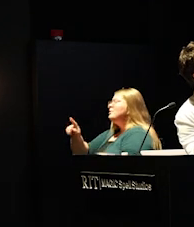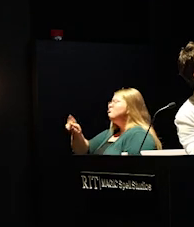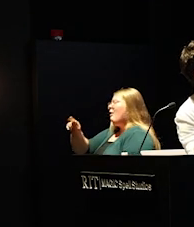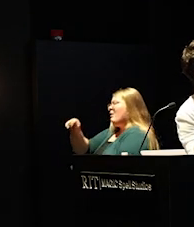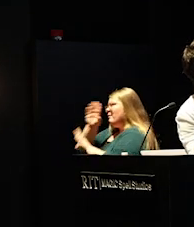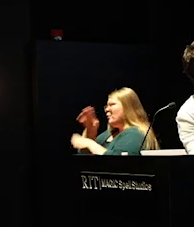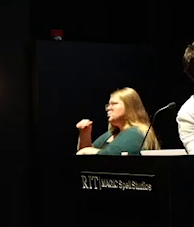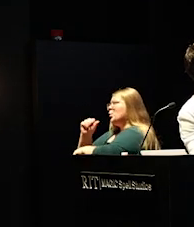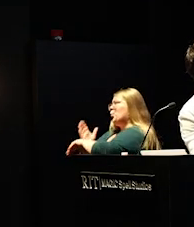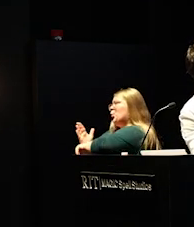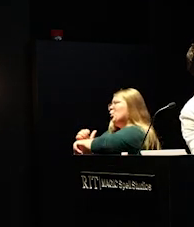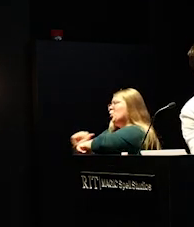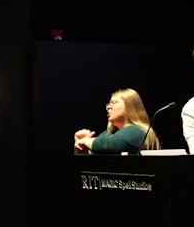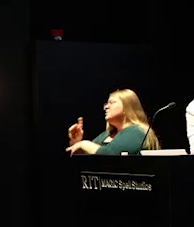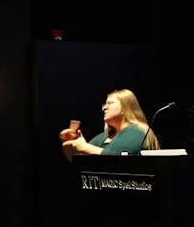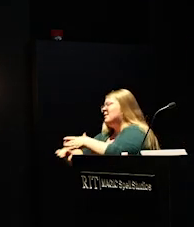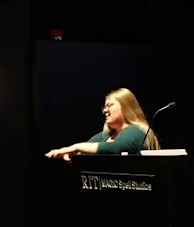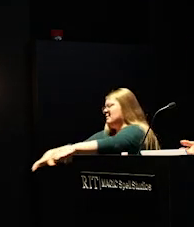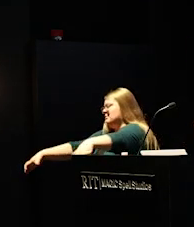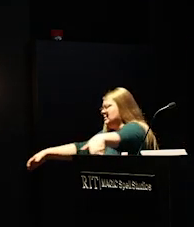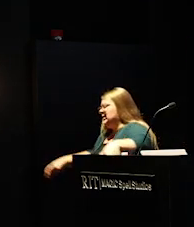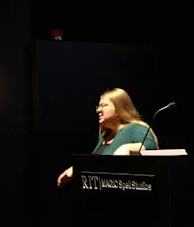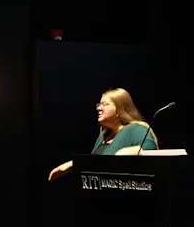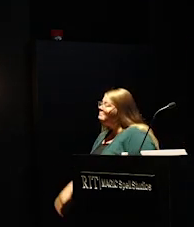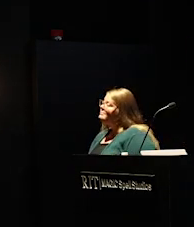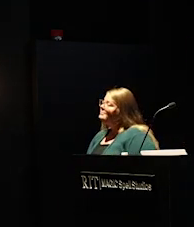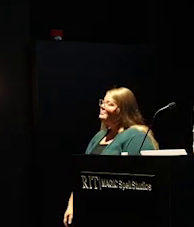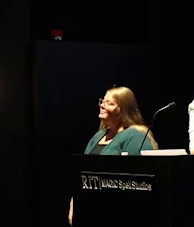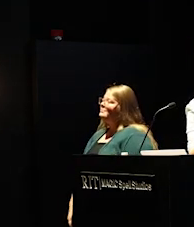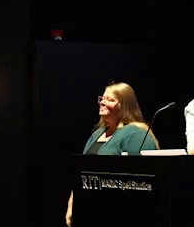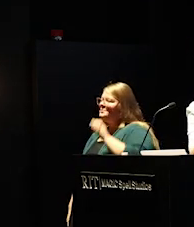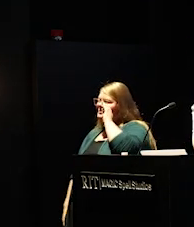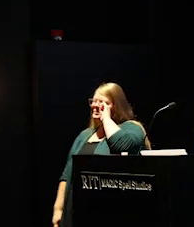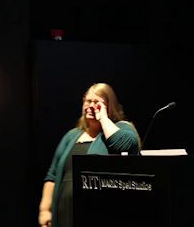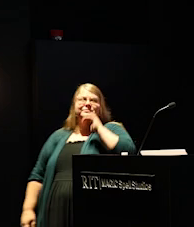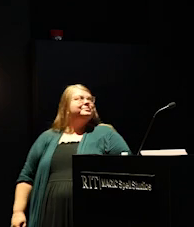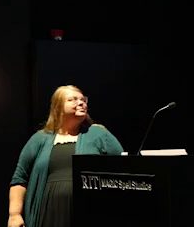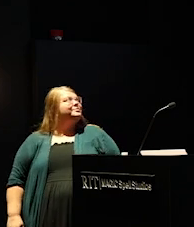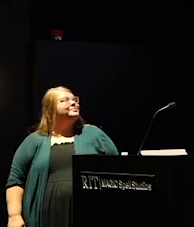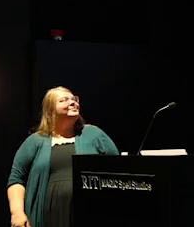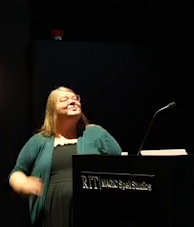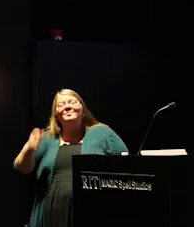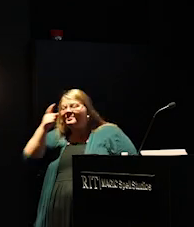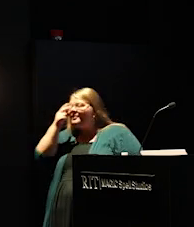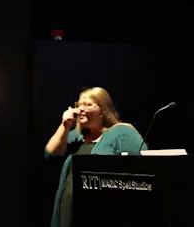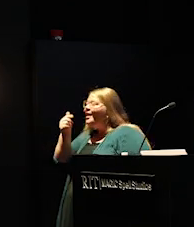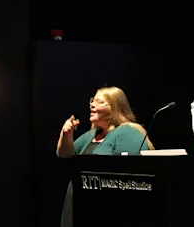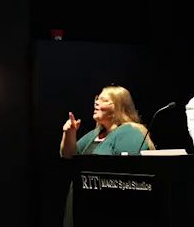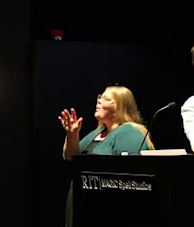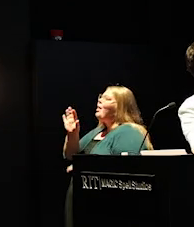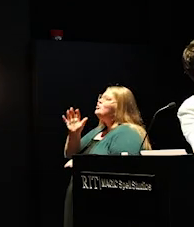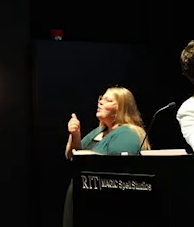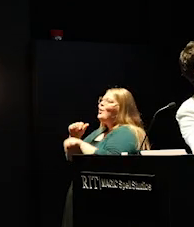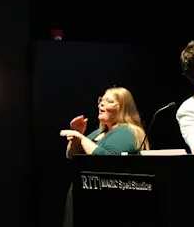the hickory bar tops. Little designers of little Easter eggs. This is on South and Hickory.